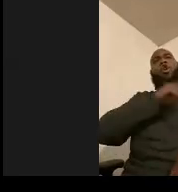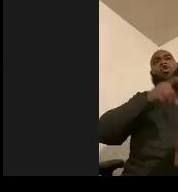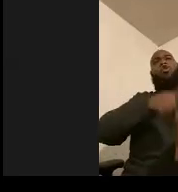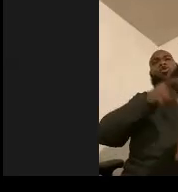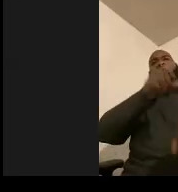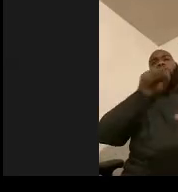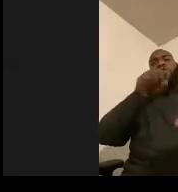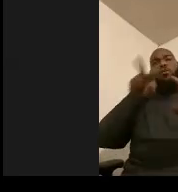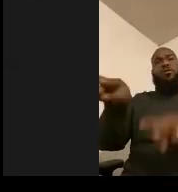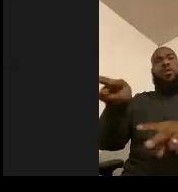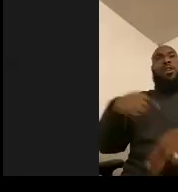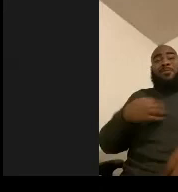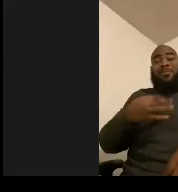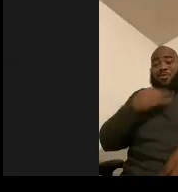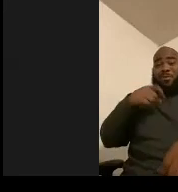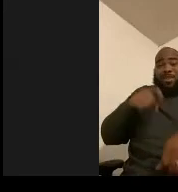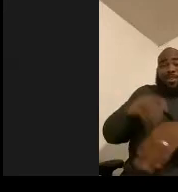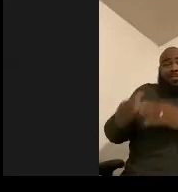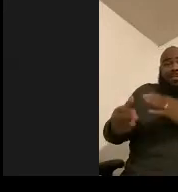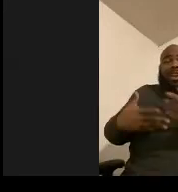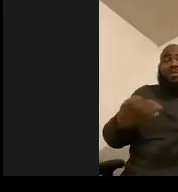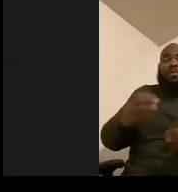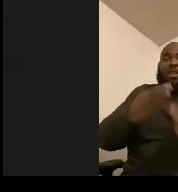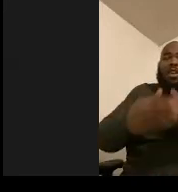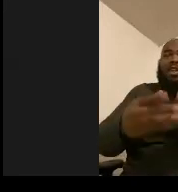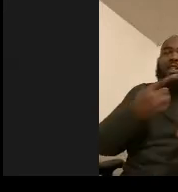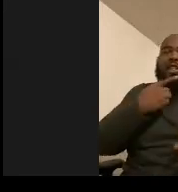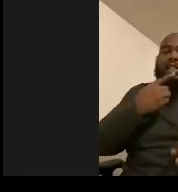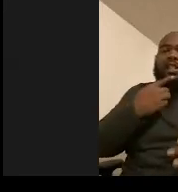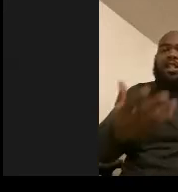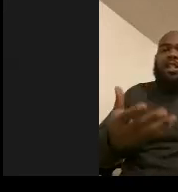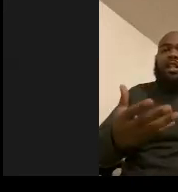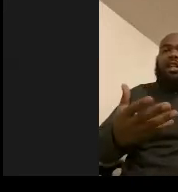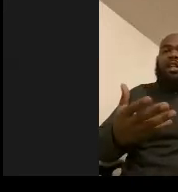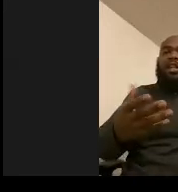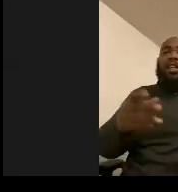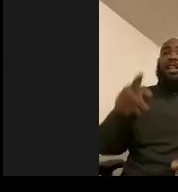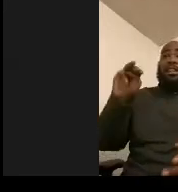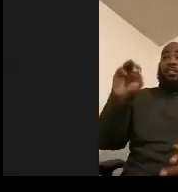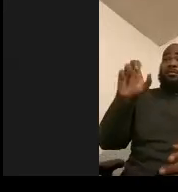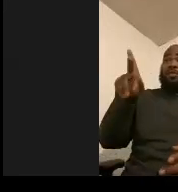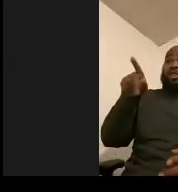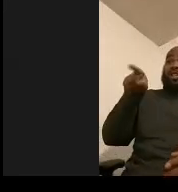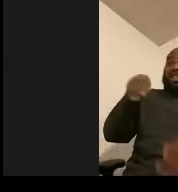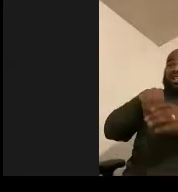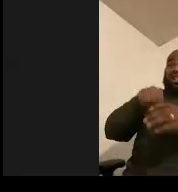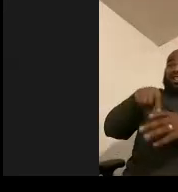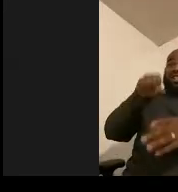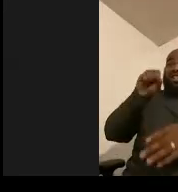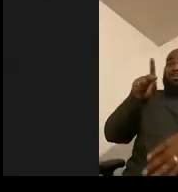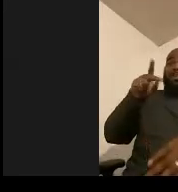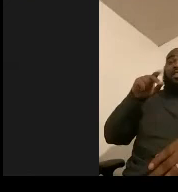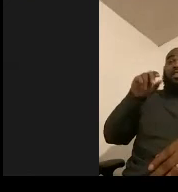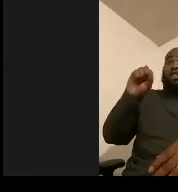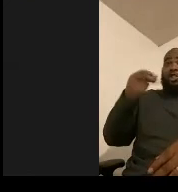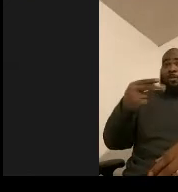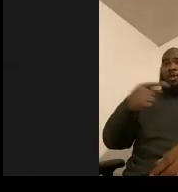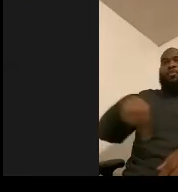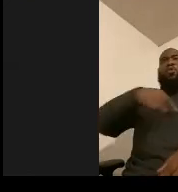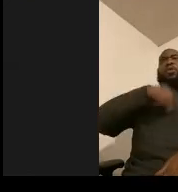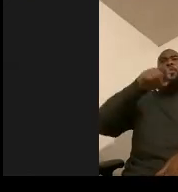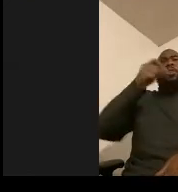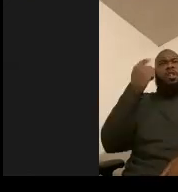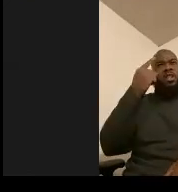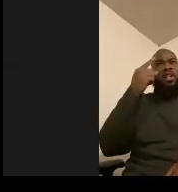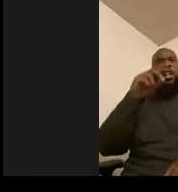time. I just want to end by saying this, that what King does in this speech, and I think what we have to do, is that